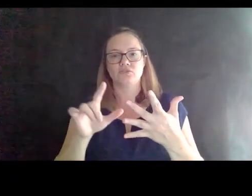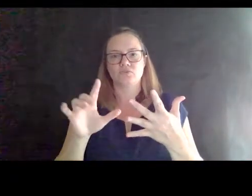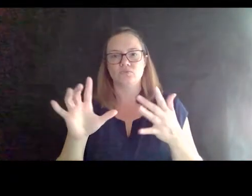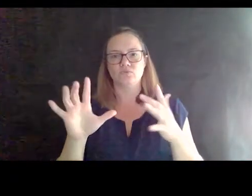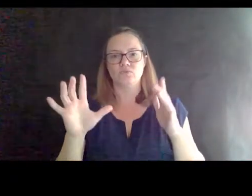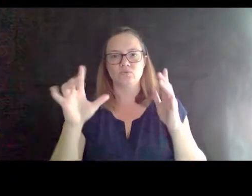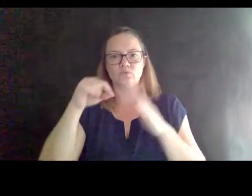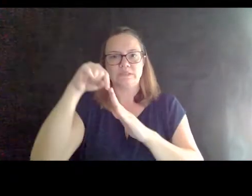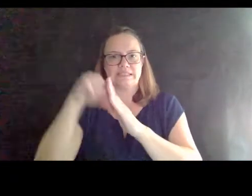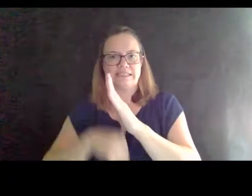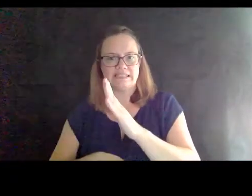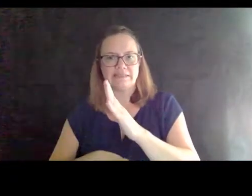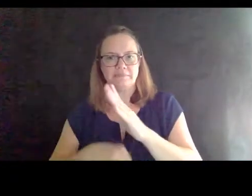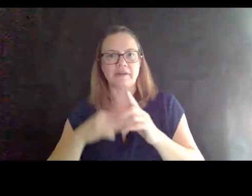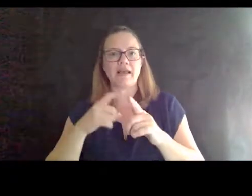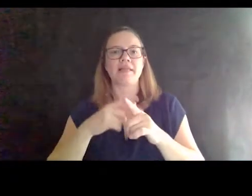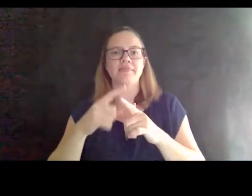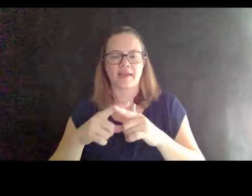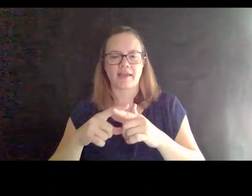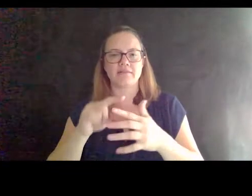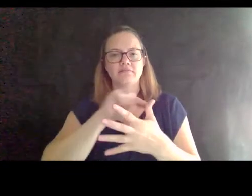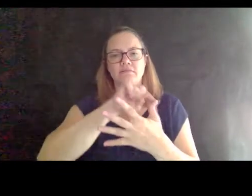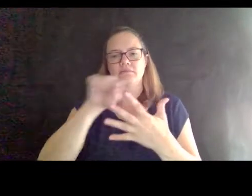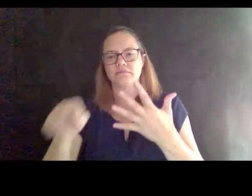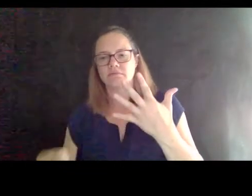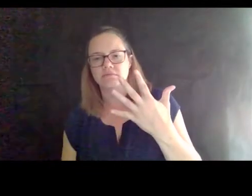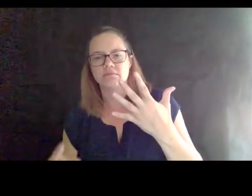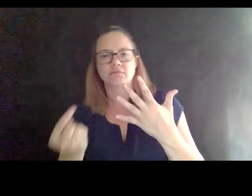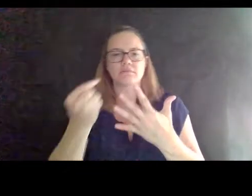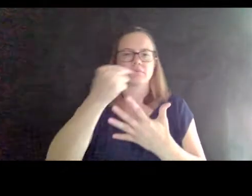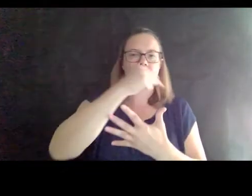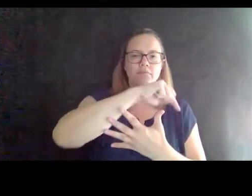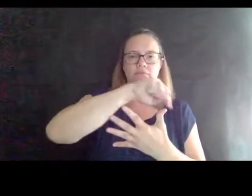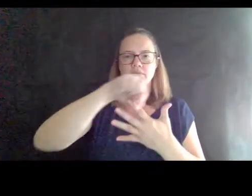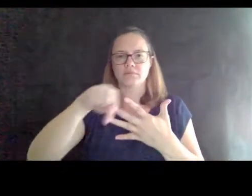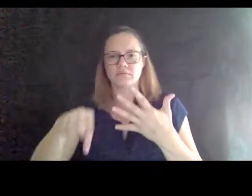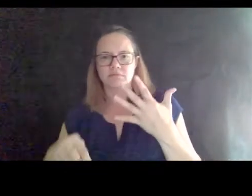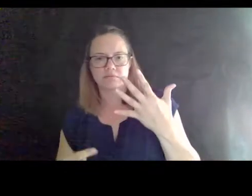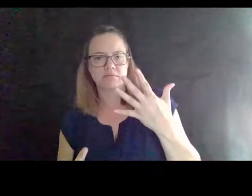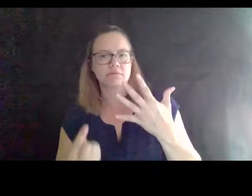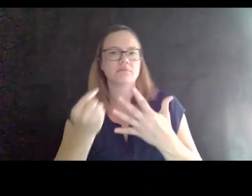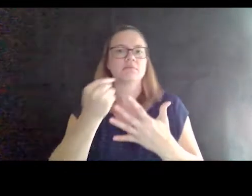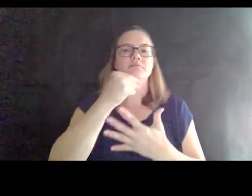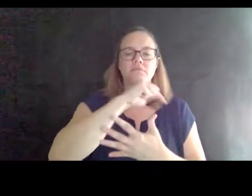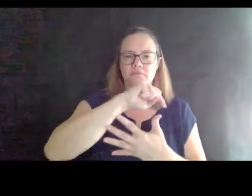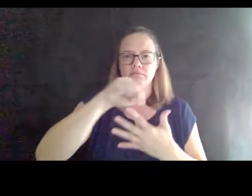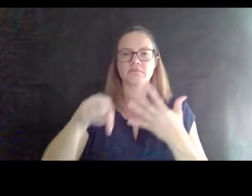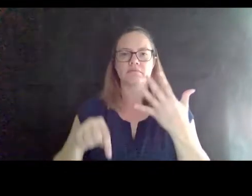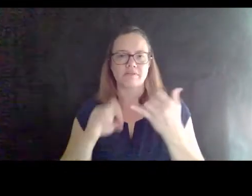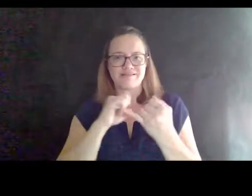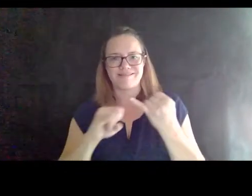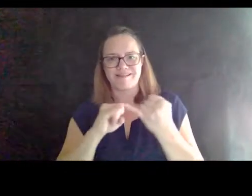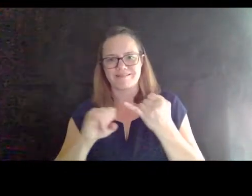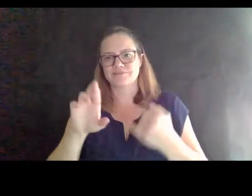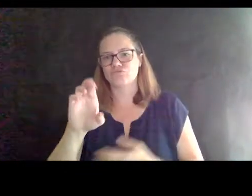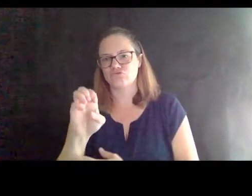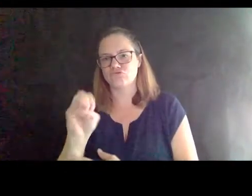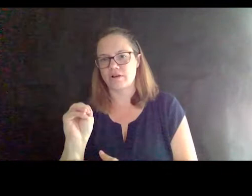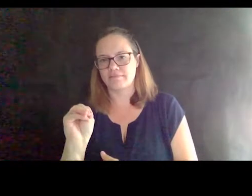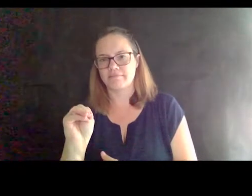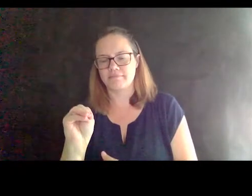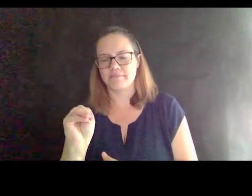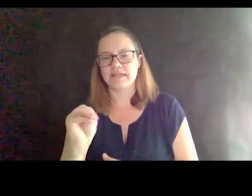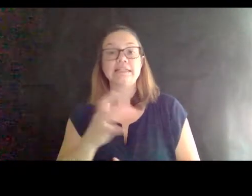to deep to light. Ending its time in REM sleep and then starting all over again. So a